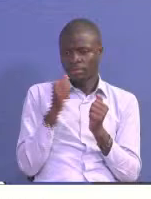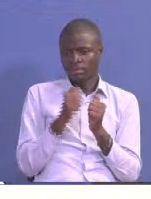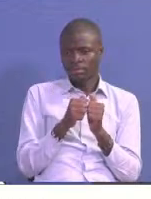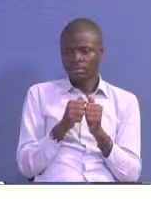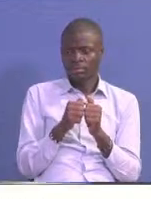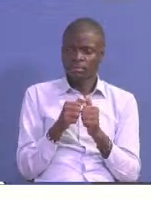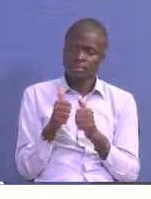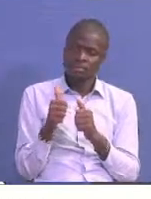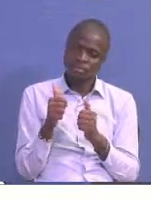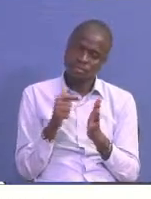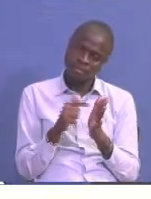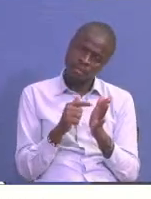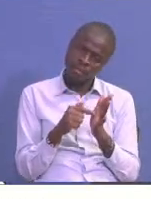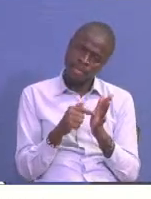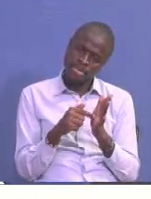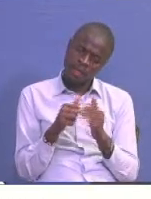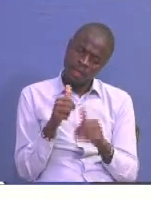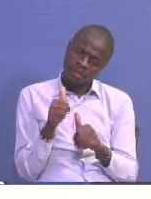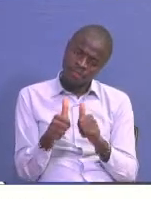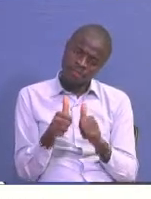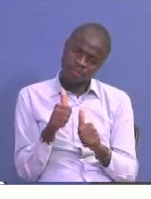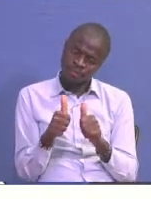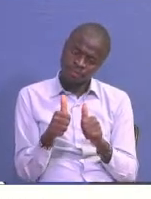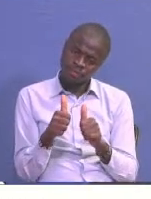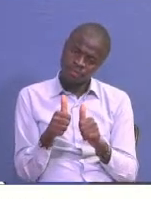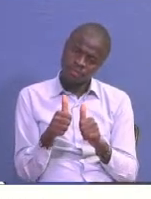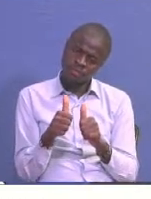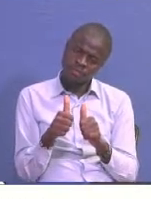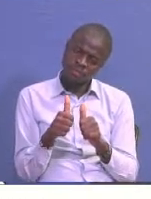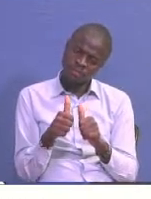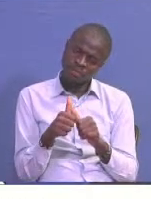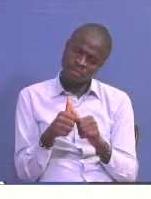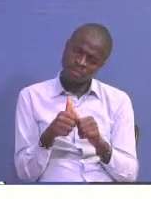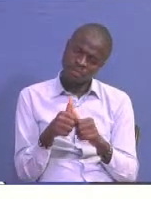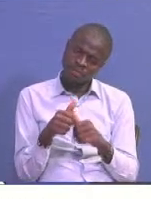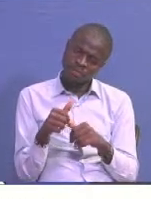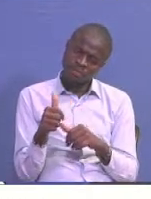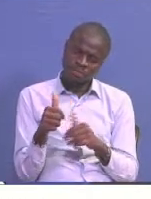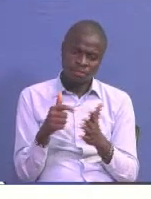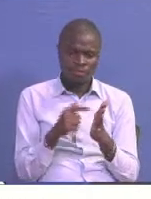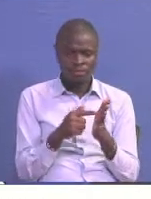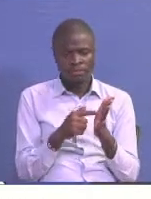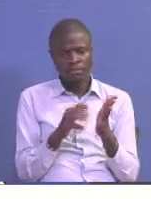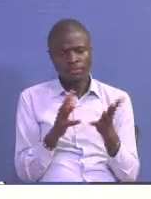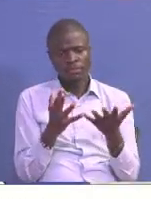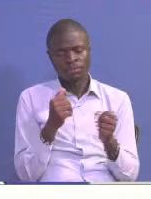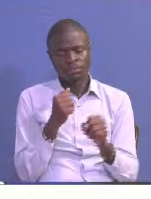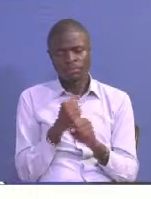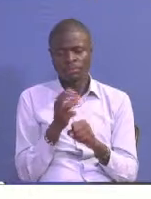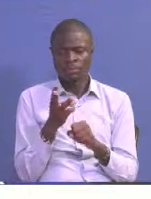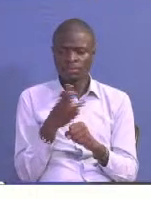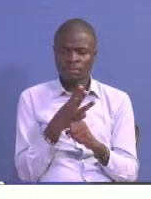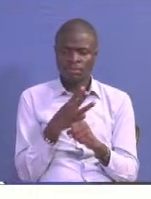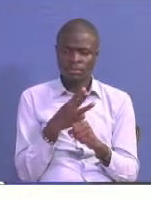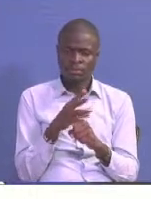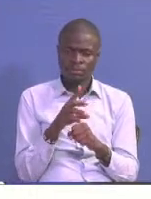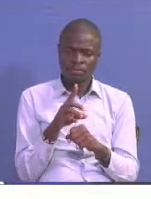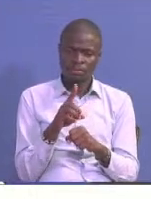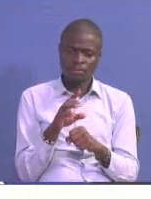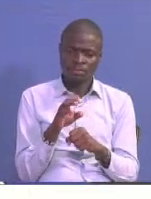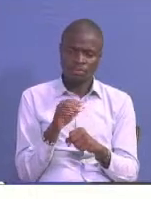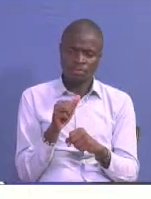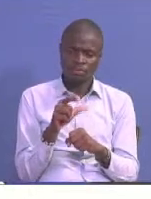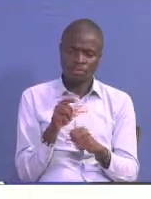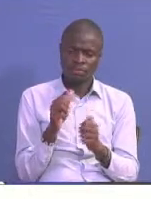The other point is, which was raised was how do we deal with our